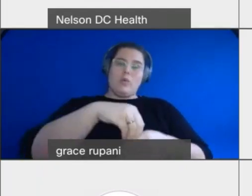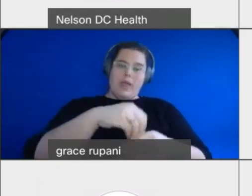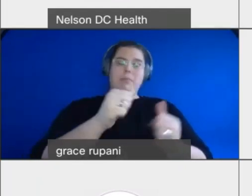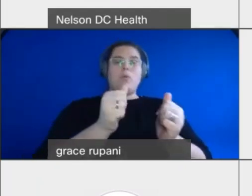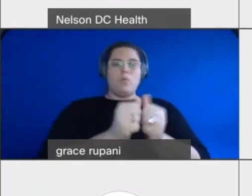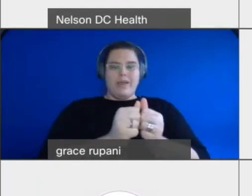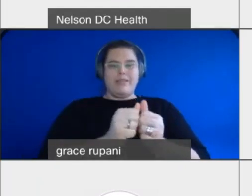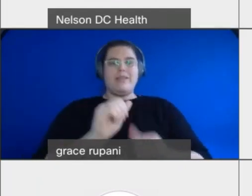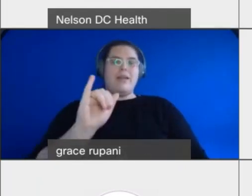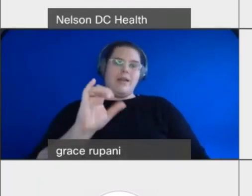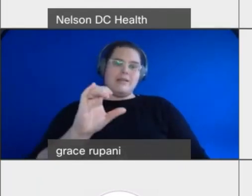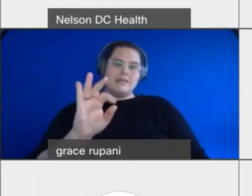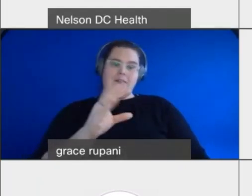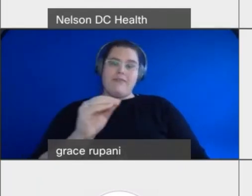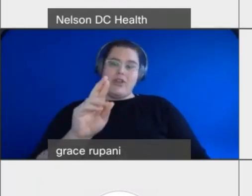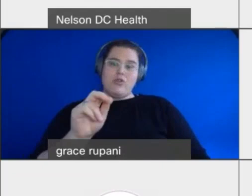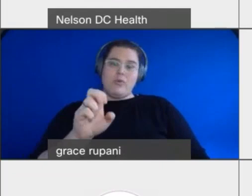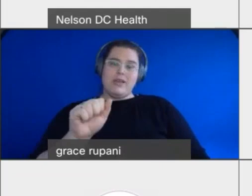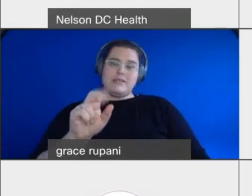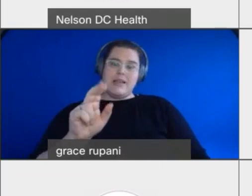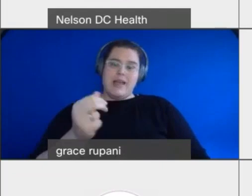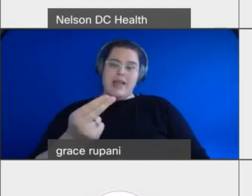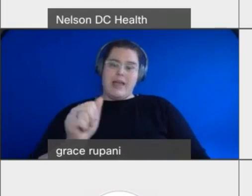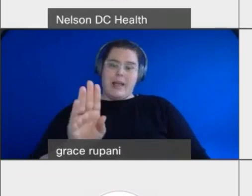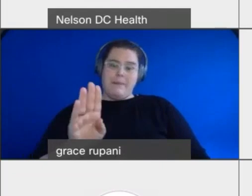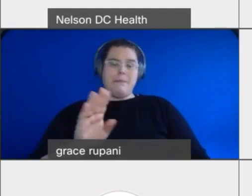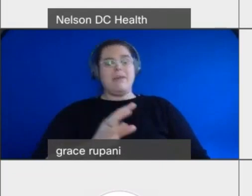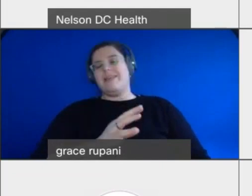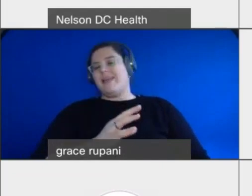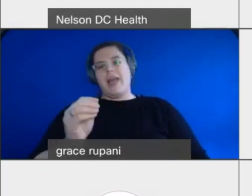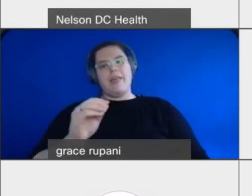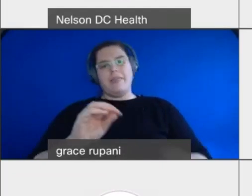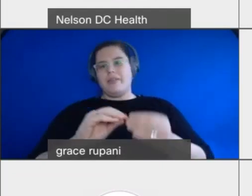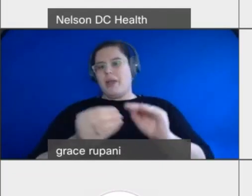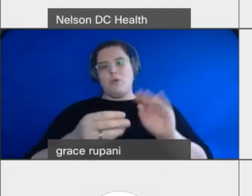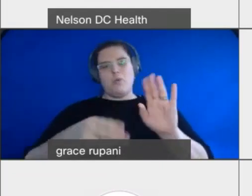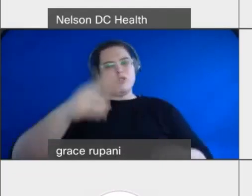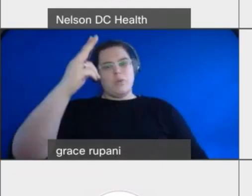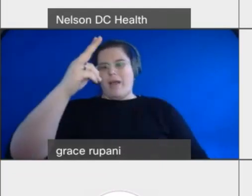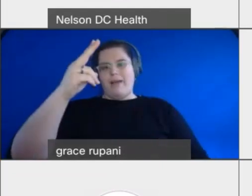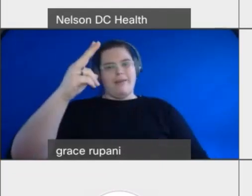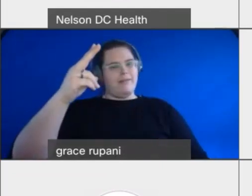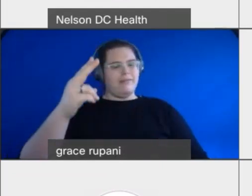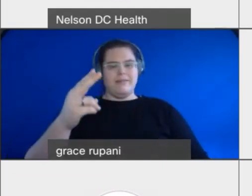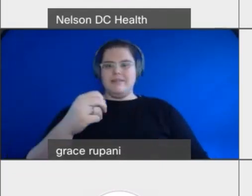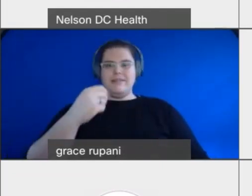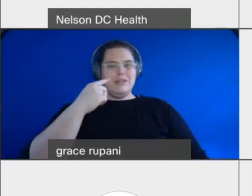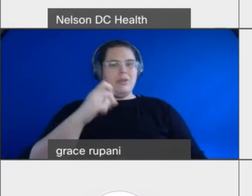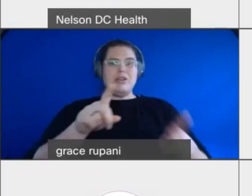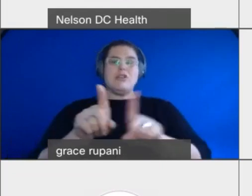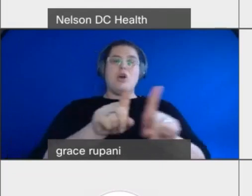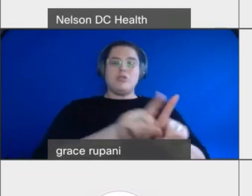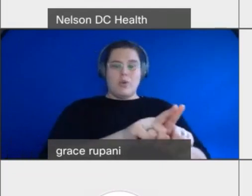and ResHab. And the number was too high, given that they're also opening it up at that same time to